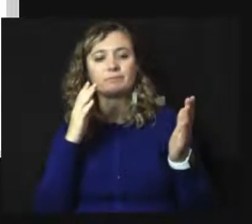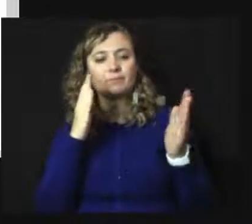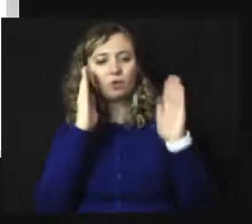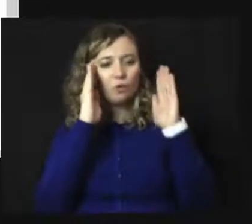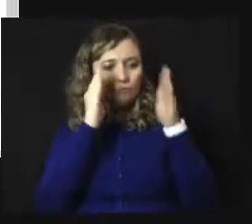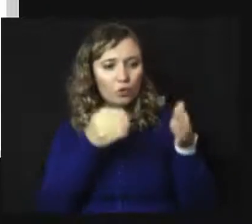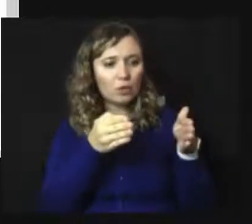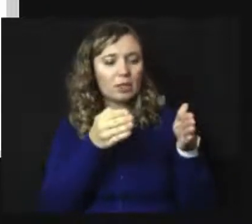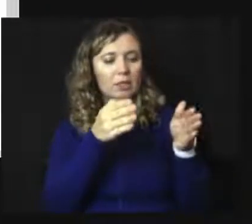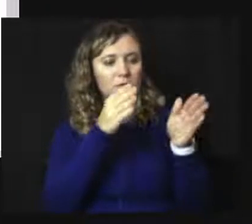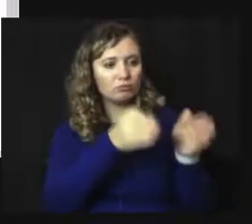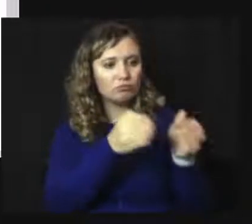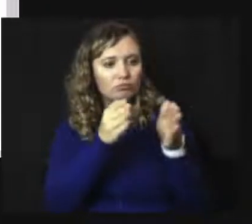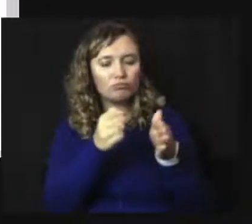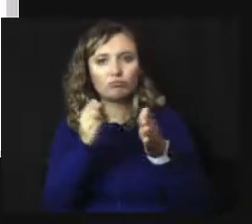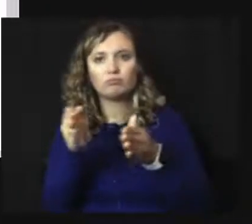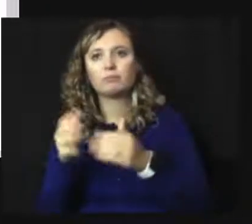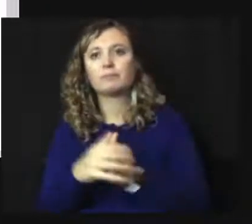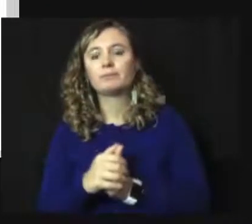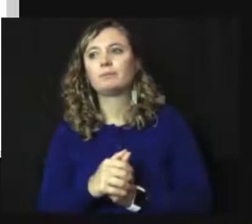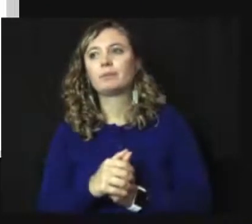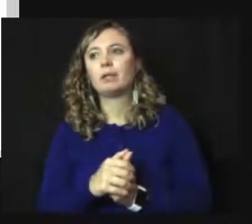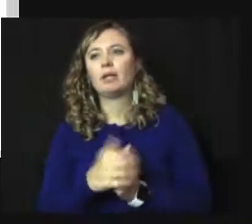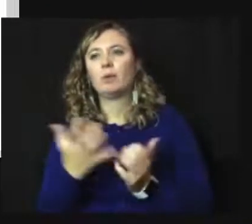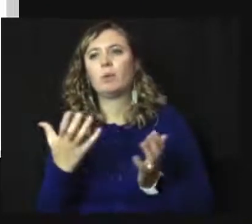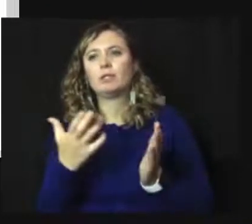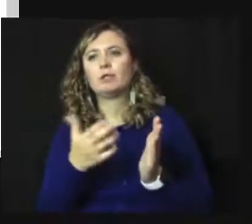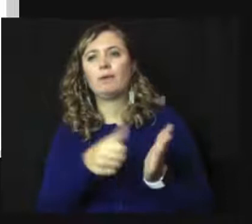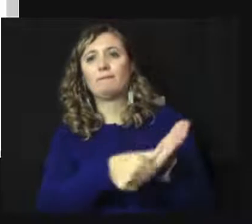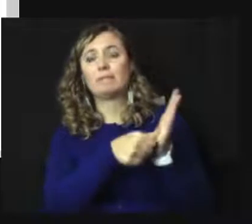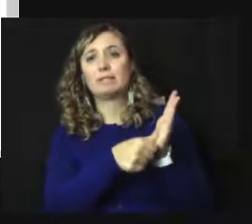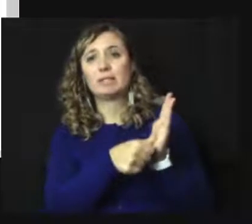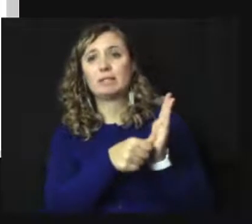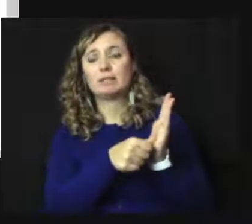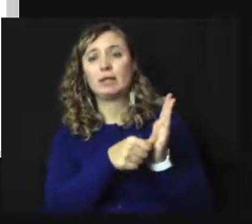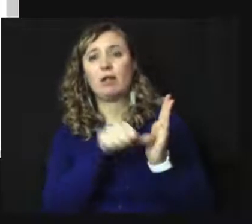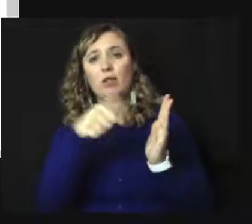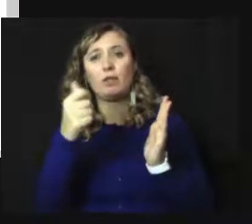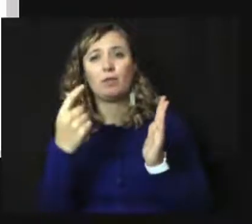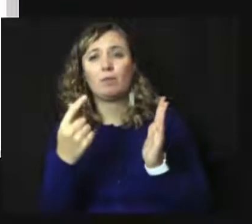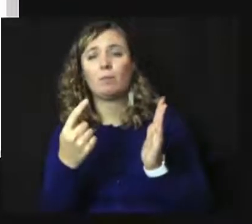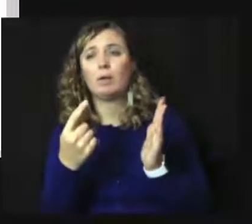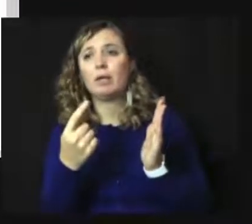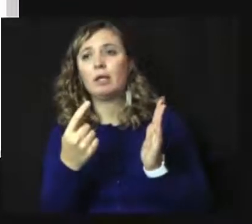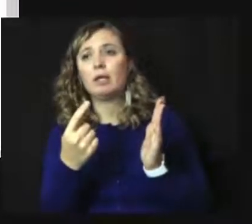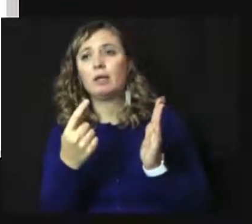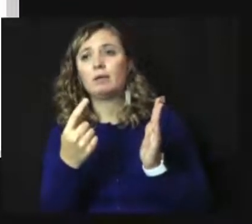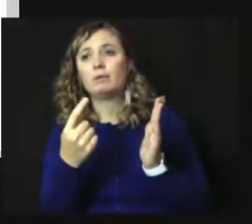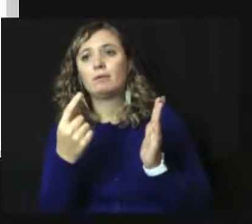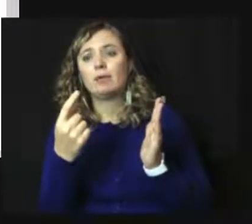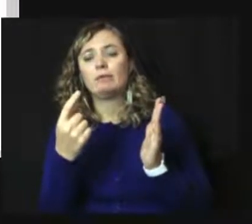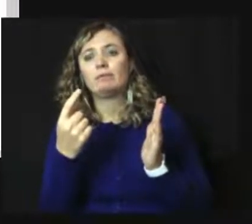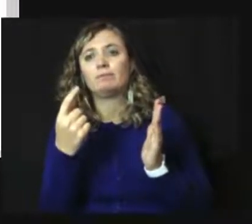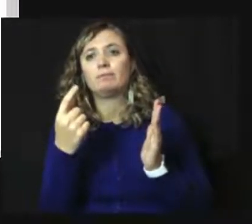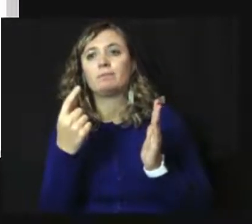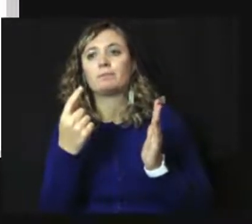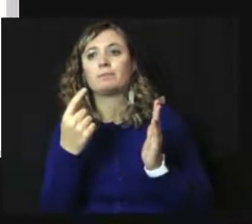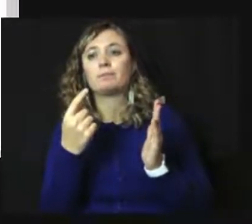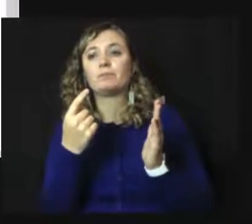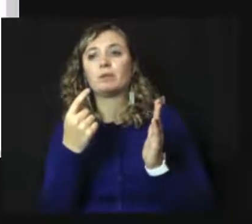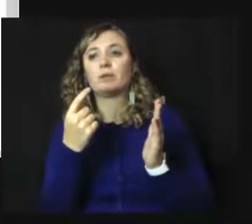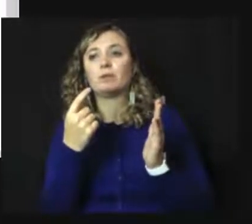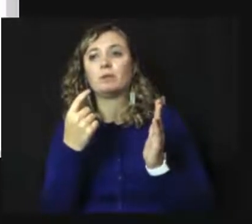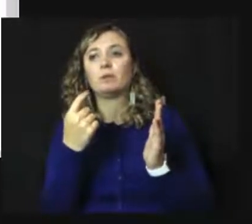And another thing I want to highlight, but I'll move on just for time's sake, is needing more time